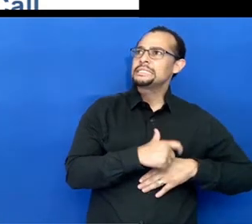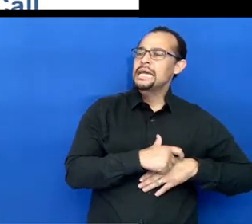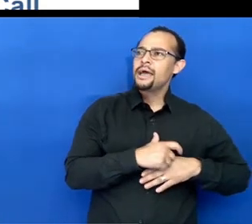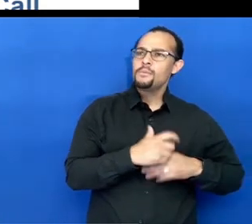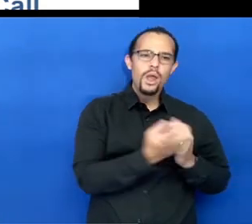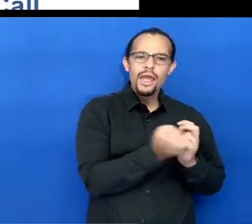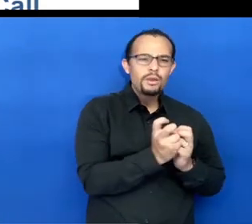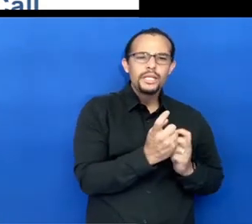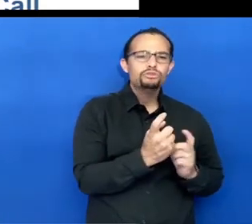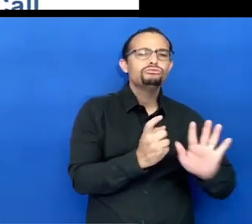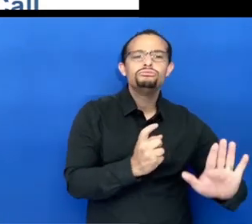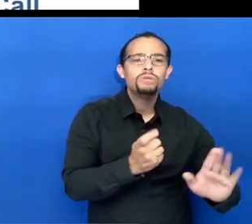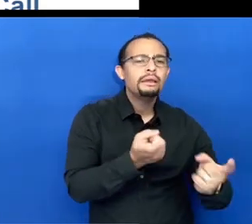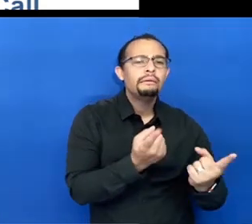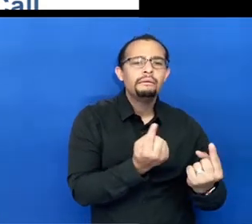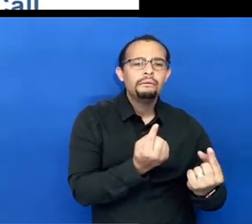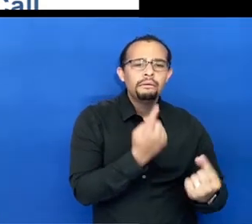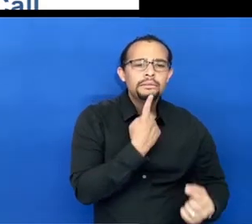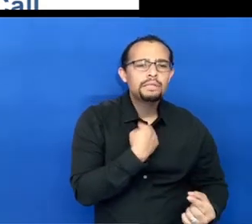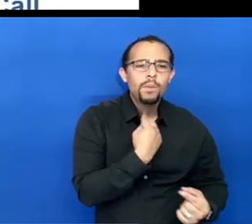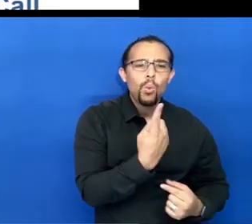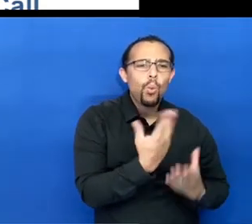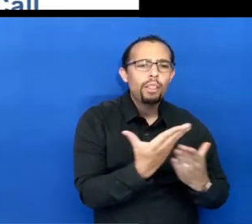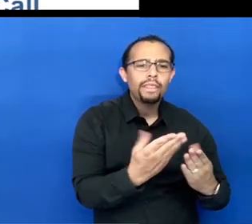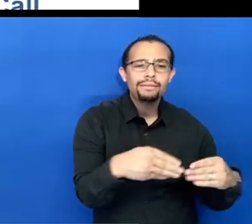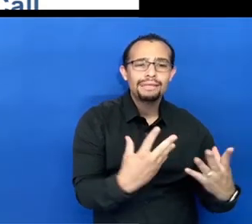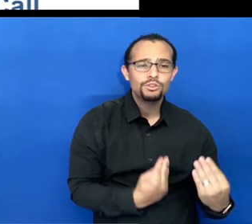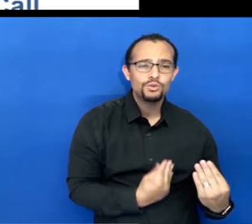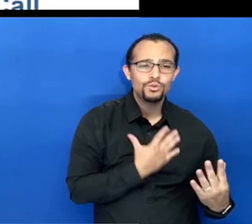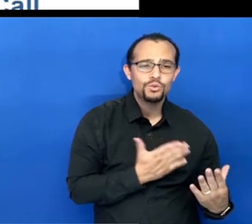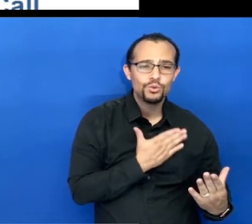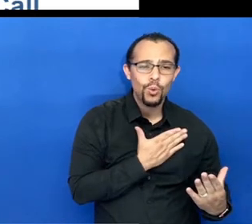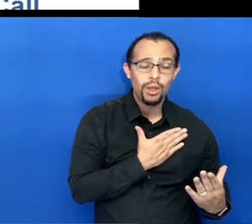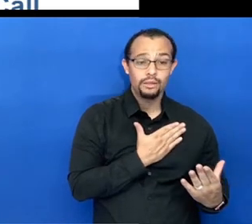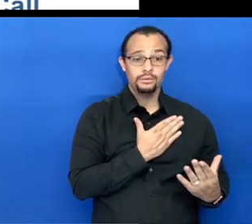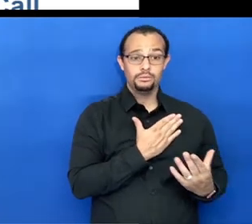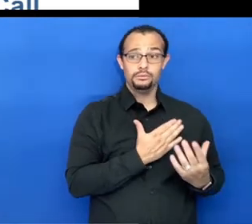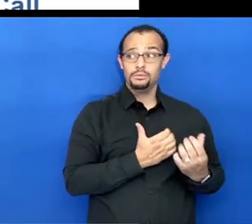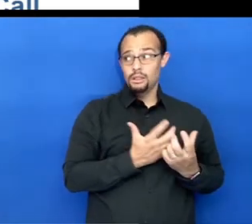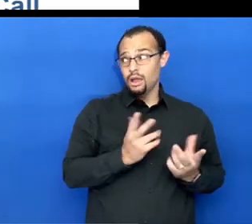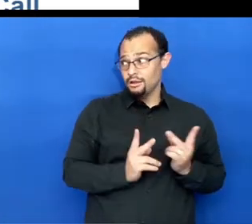that we can be thankful for. And list one thing that brings you joy, just one thing.